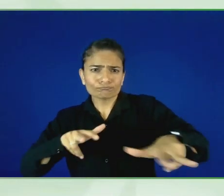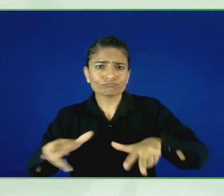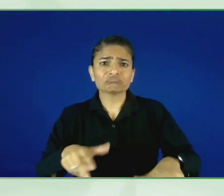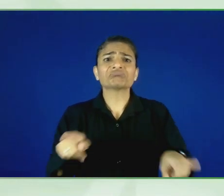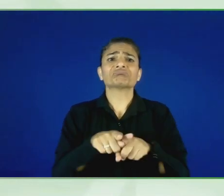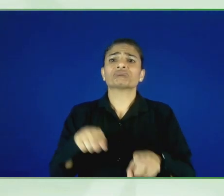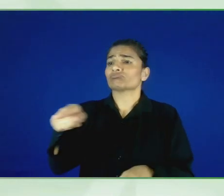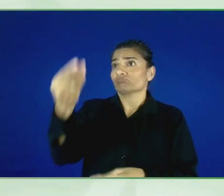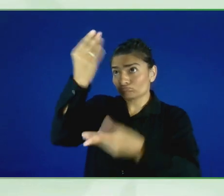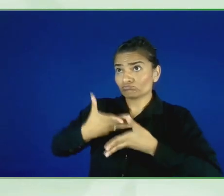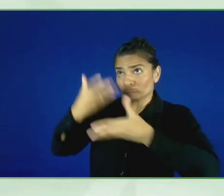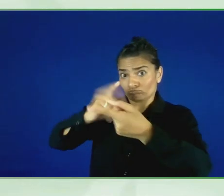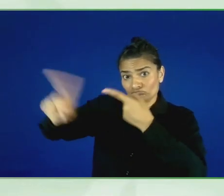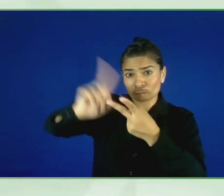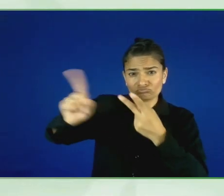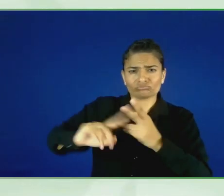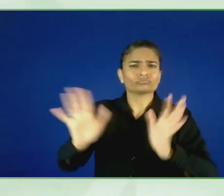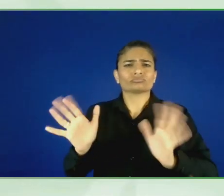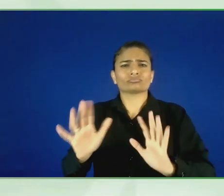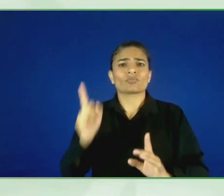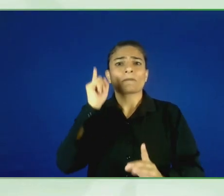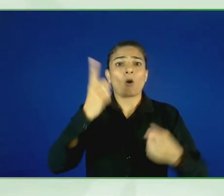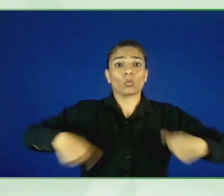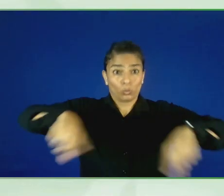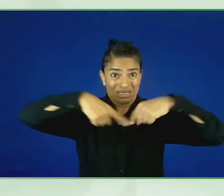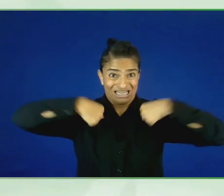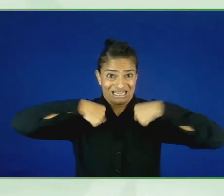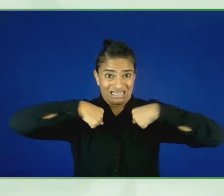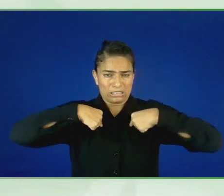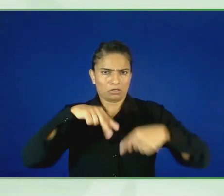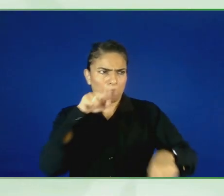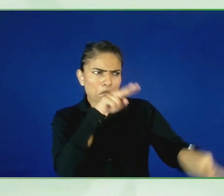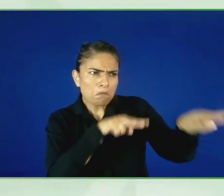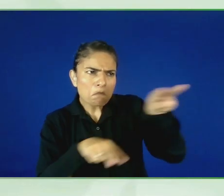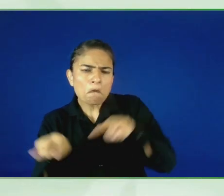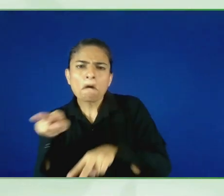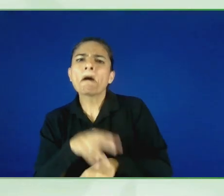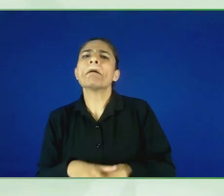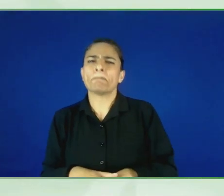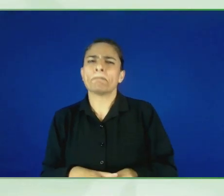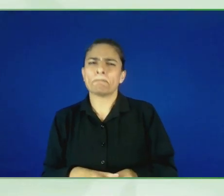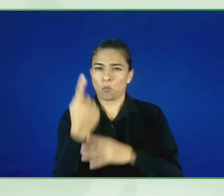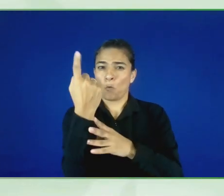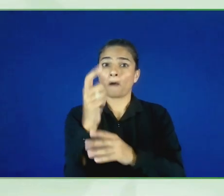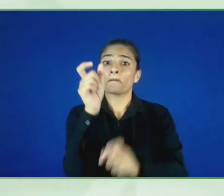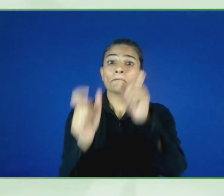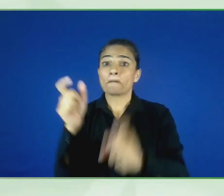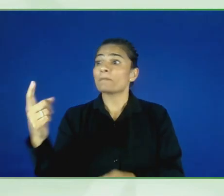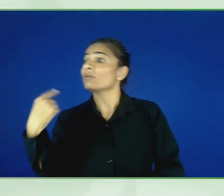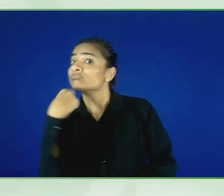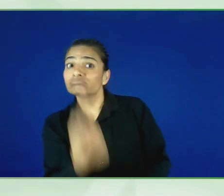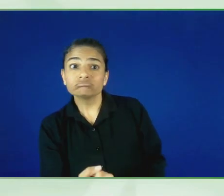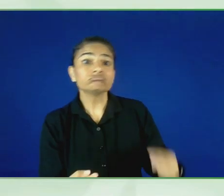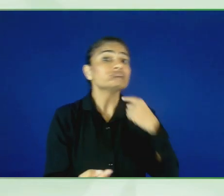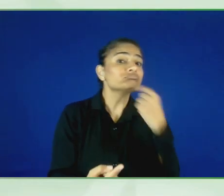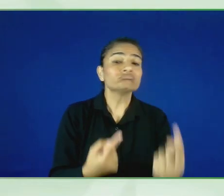and the other one is what they do. So I would like to focus on what we have been observing with these many projects and many years of activities, more than 10